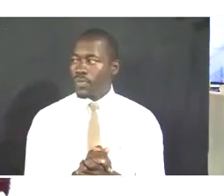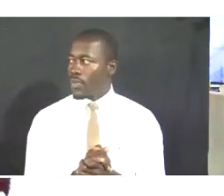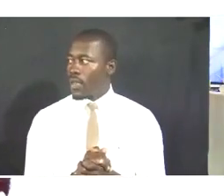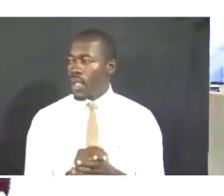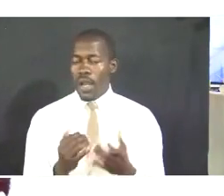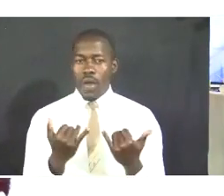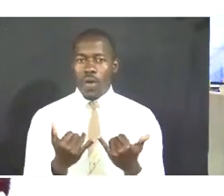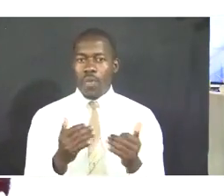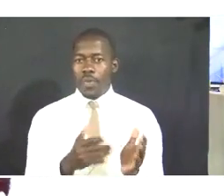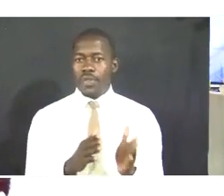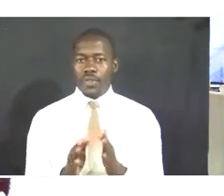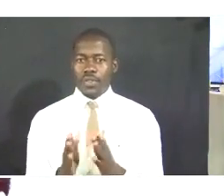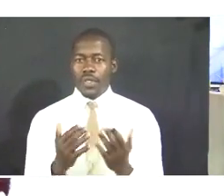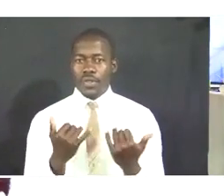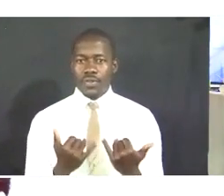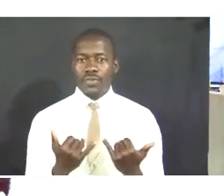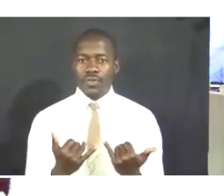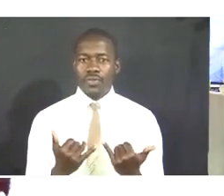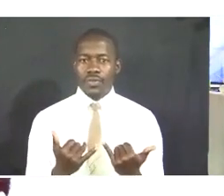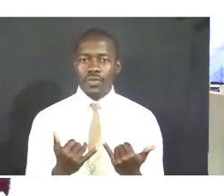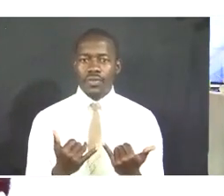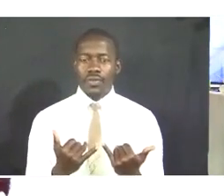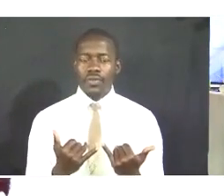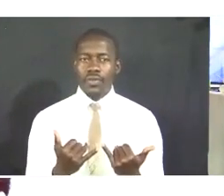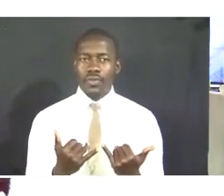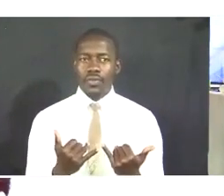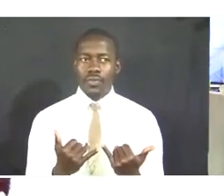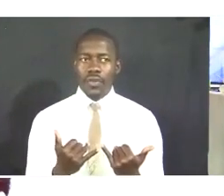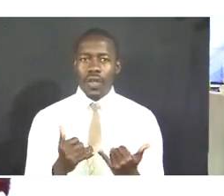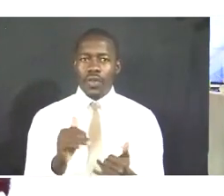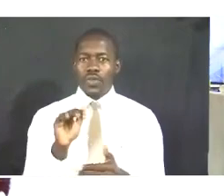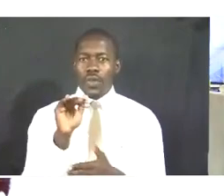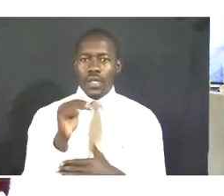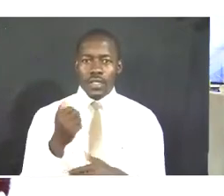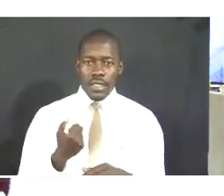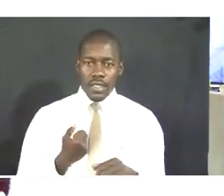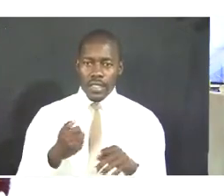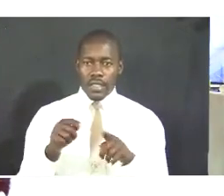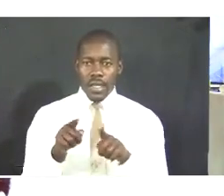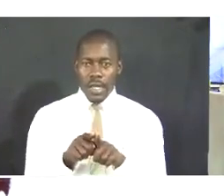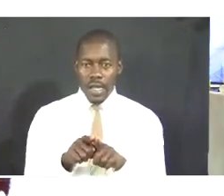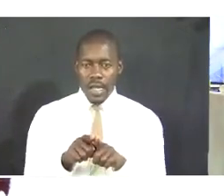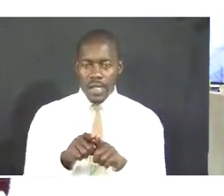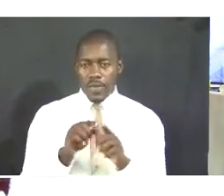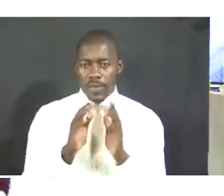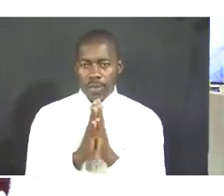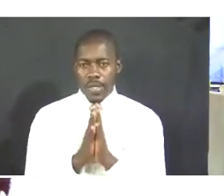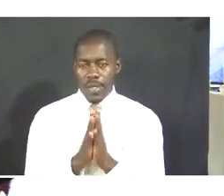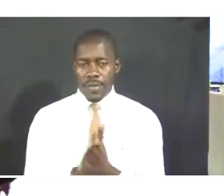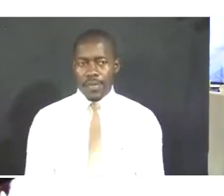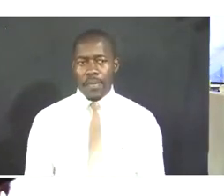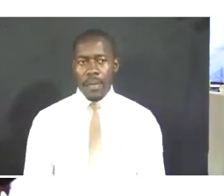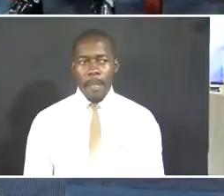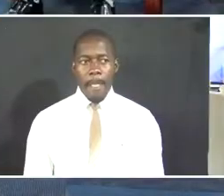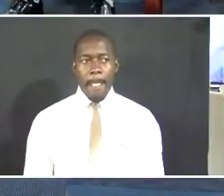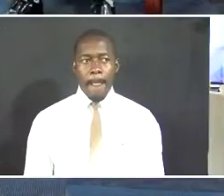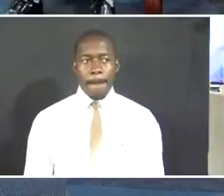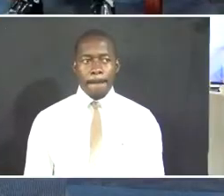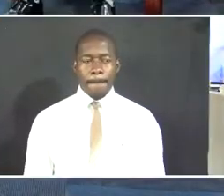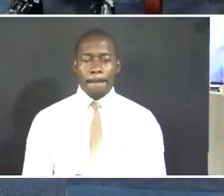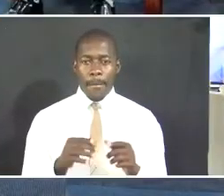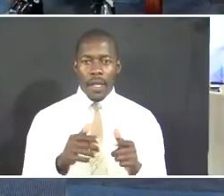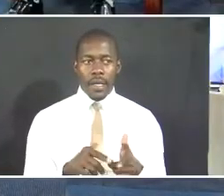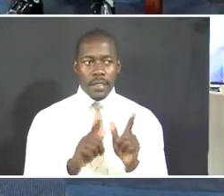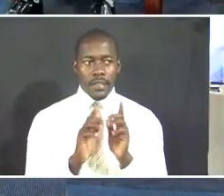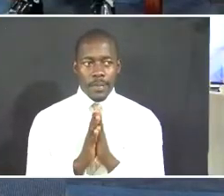I want to take this opportunity to ask my sister Yukabeth to finish with a word of prayer. Let's